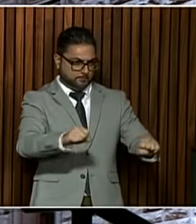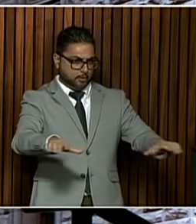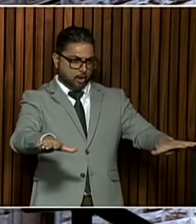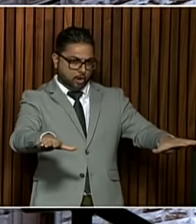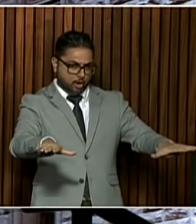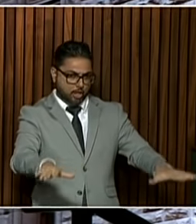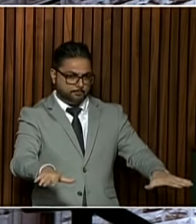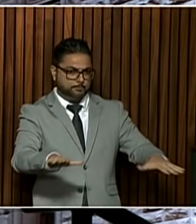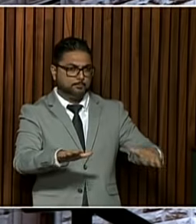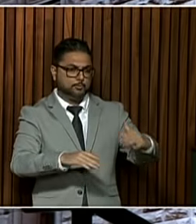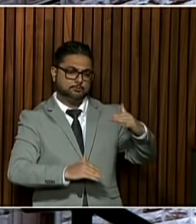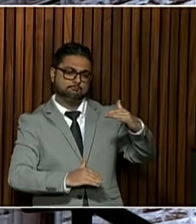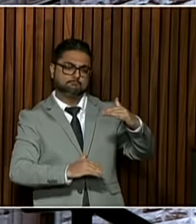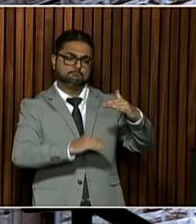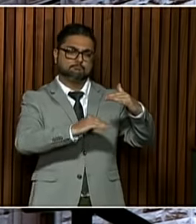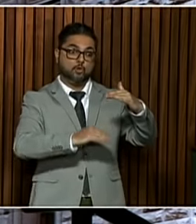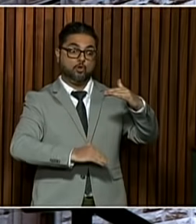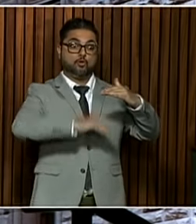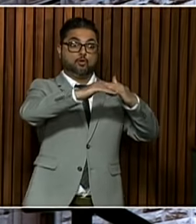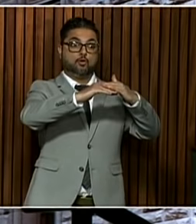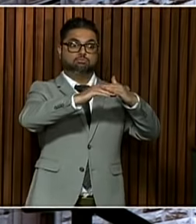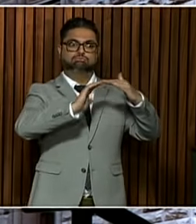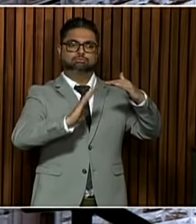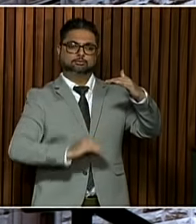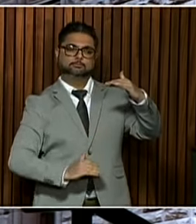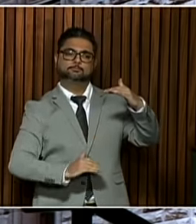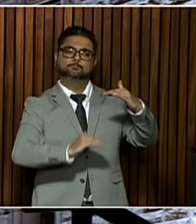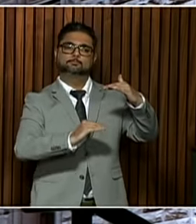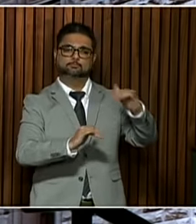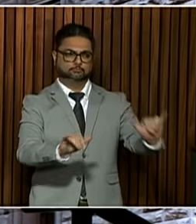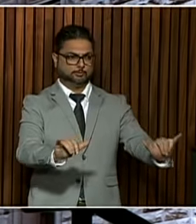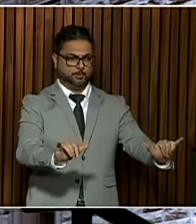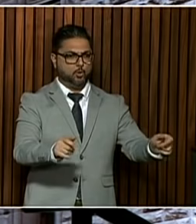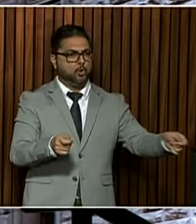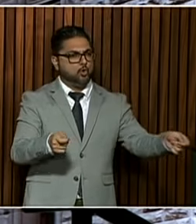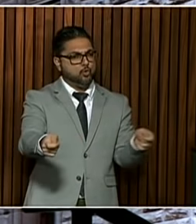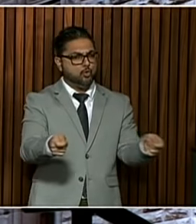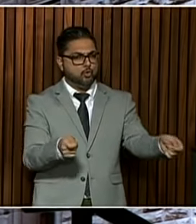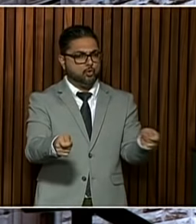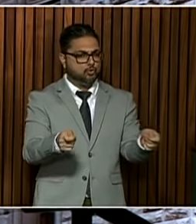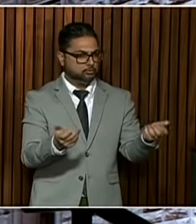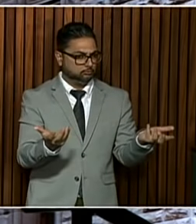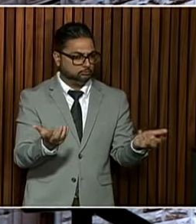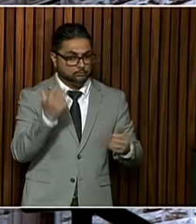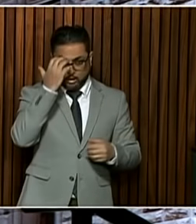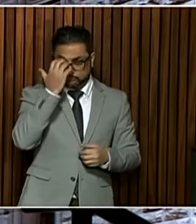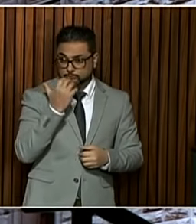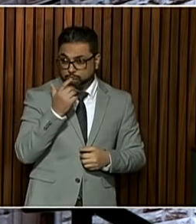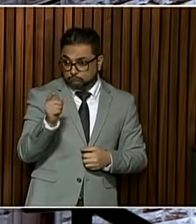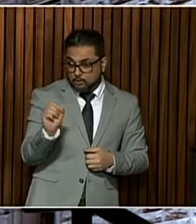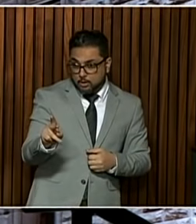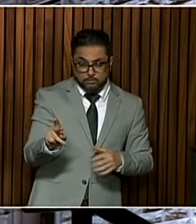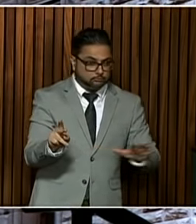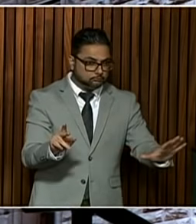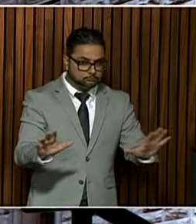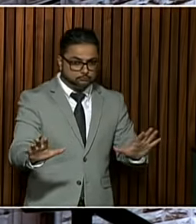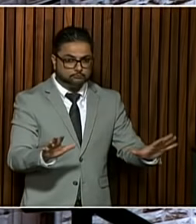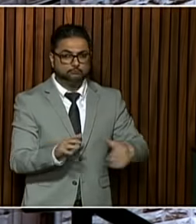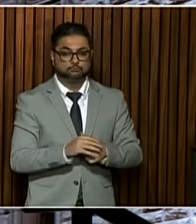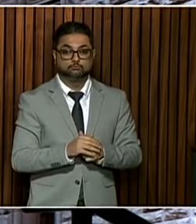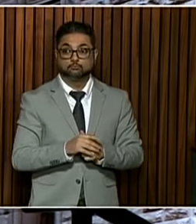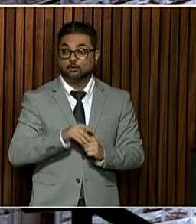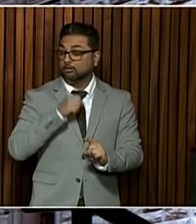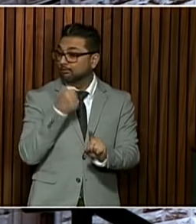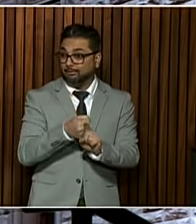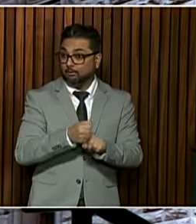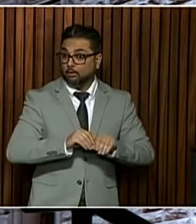going to be our challenge. If we get an increase, it won't all occur equally across the province. It's going to happen in different areas and different times, and